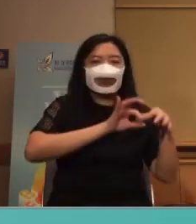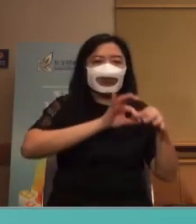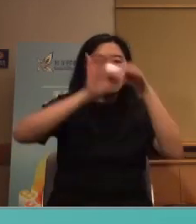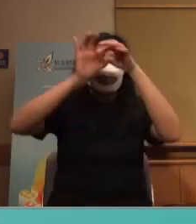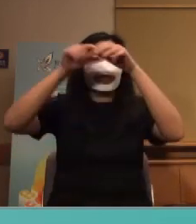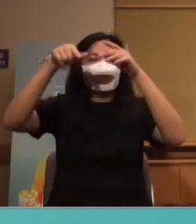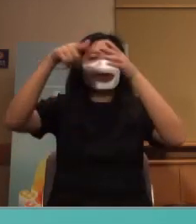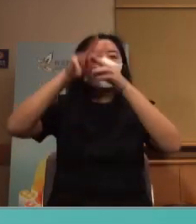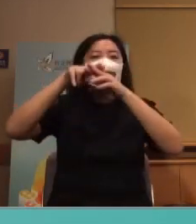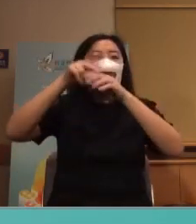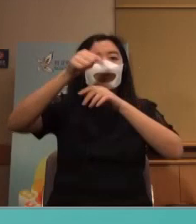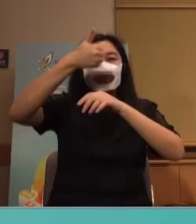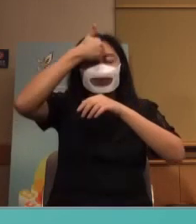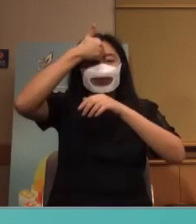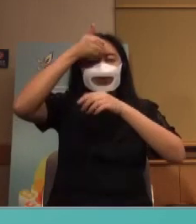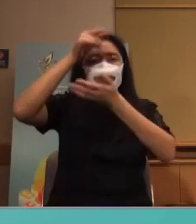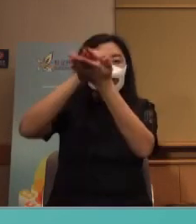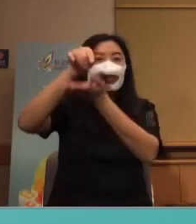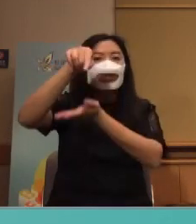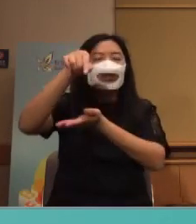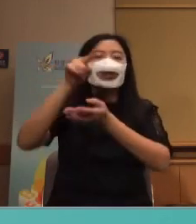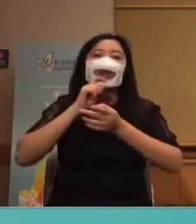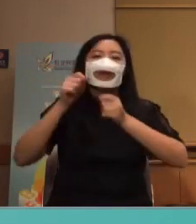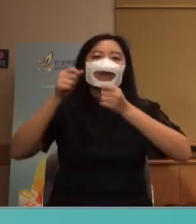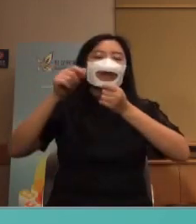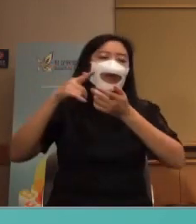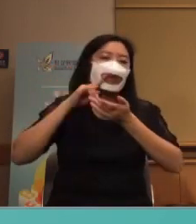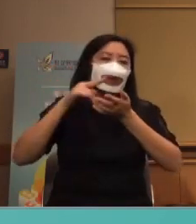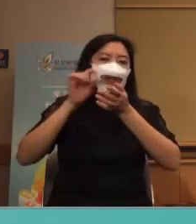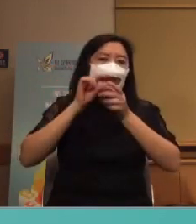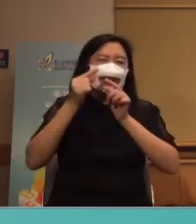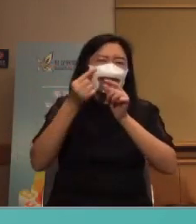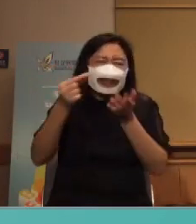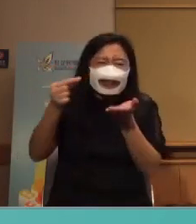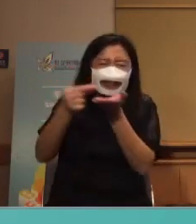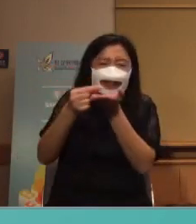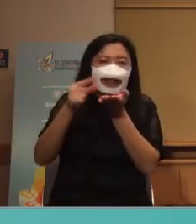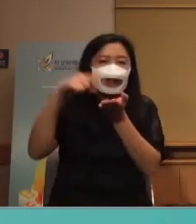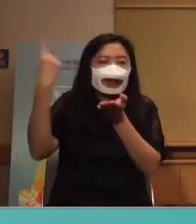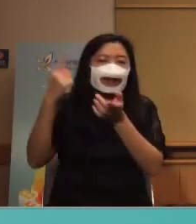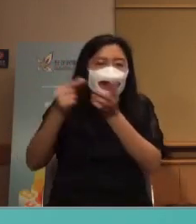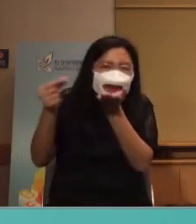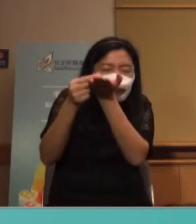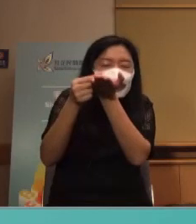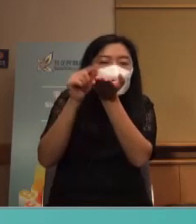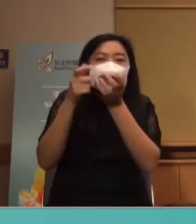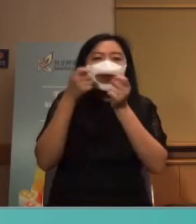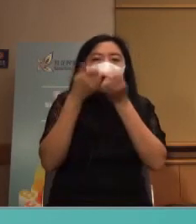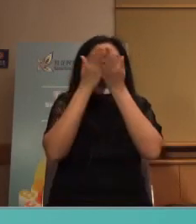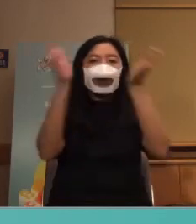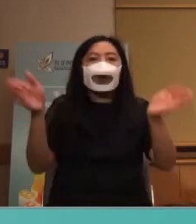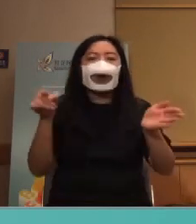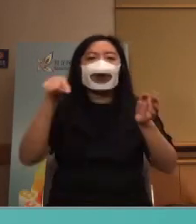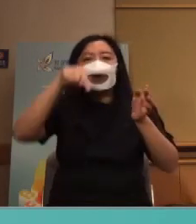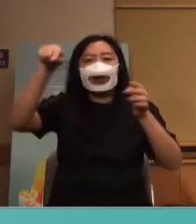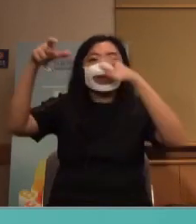technology that actually has a chip that actually encodes the private and public chain onto the card itself. So the card is actually self-sovereign. It's a cold